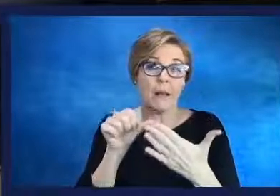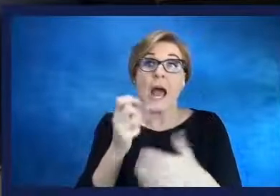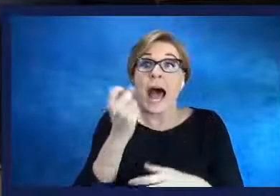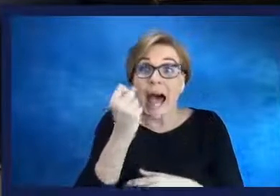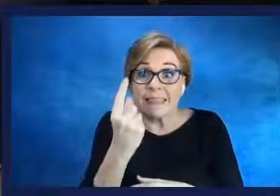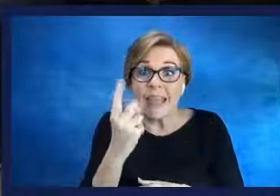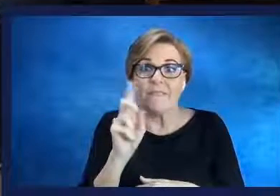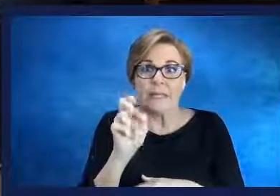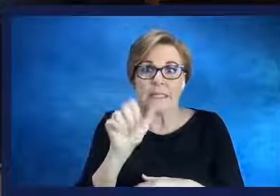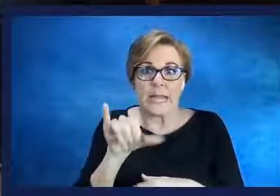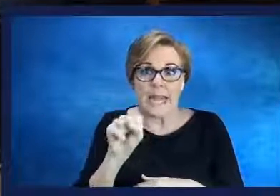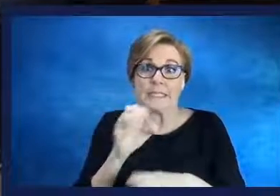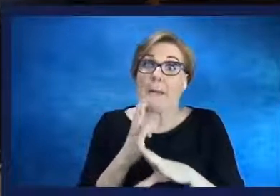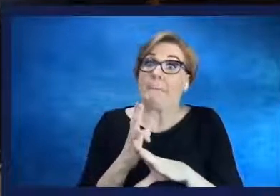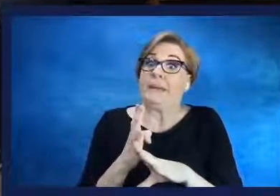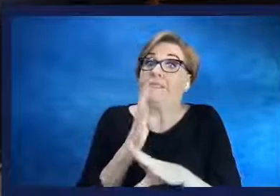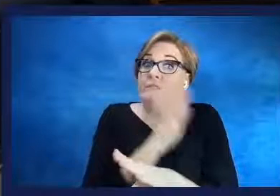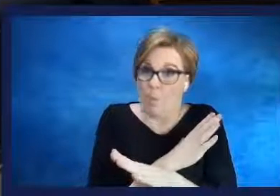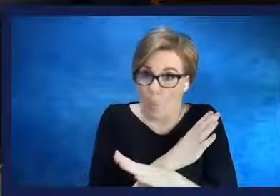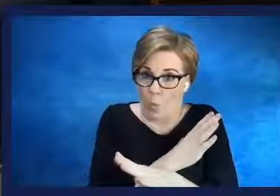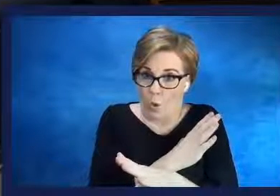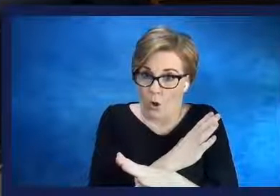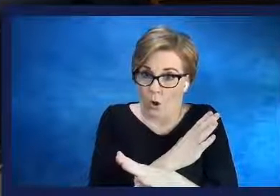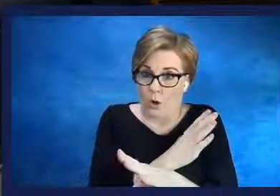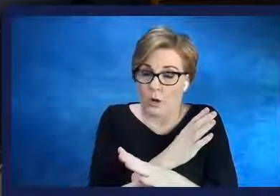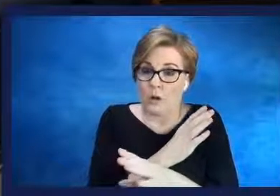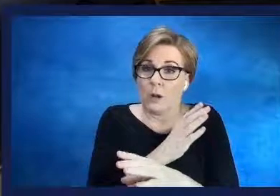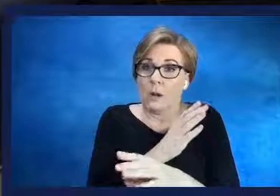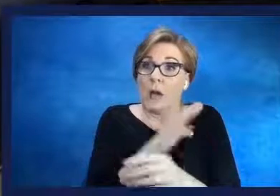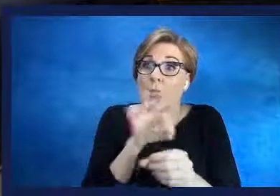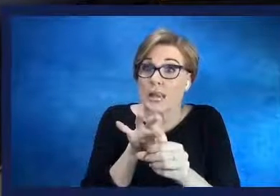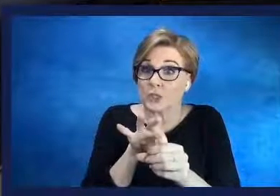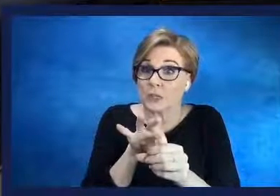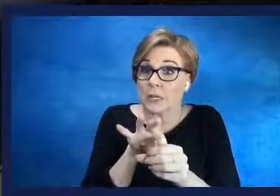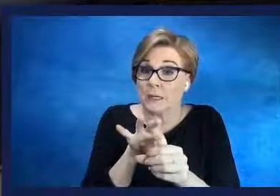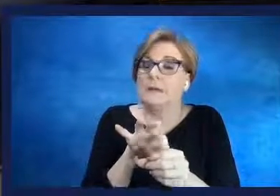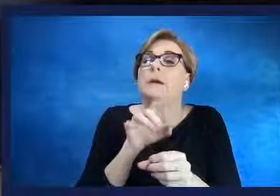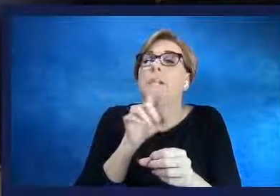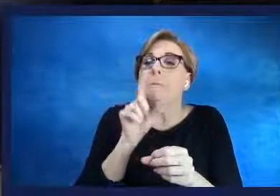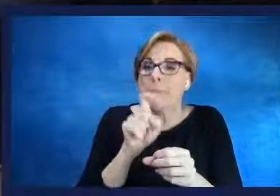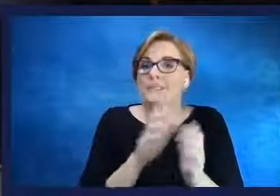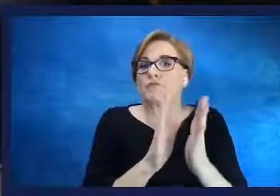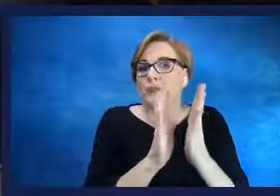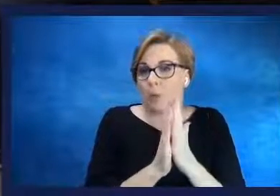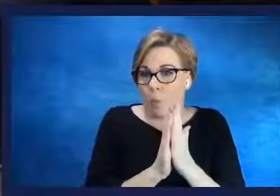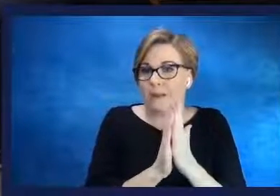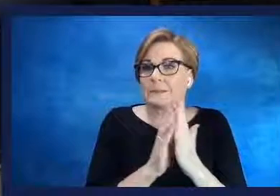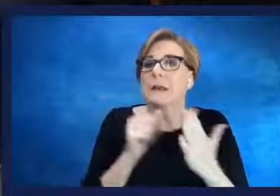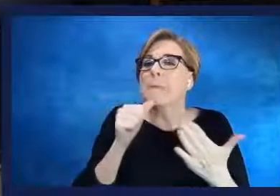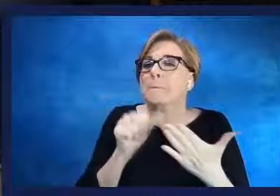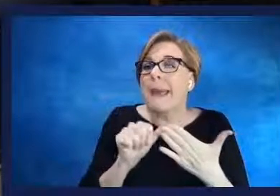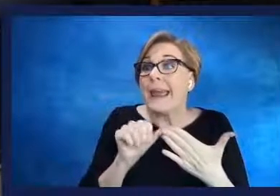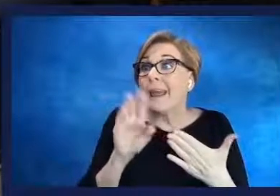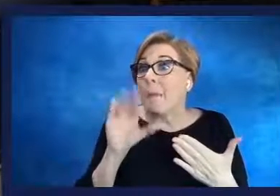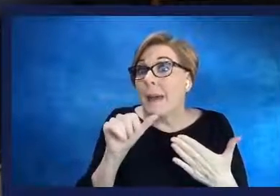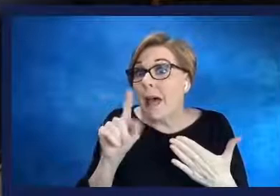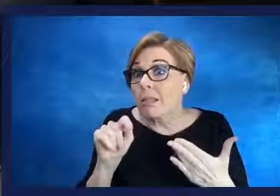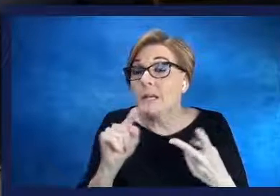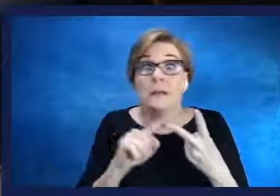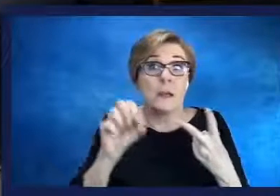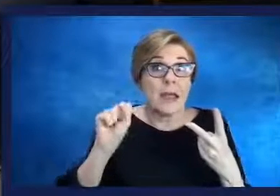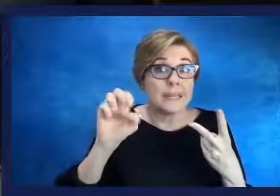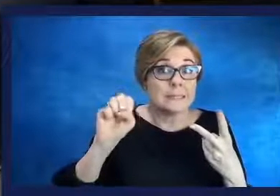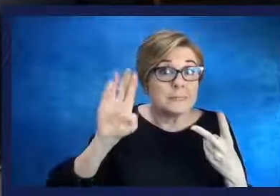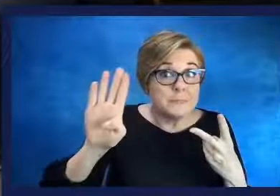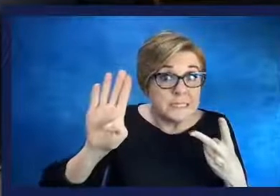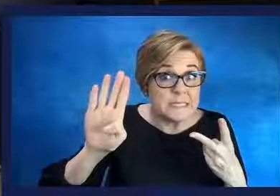last day by 5 p.m. to request a ballot, whether it's requesting it to be mailed, requesting it to be SEB team to come out.